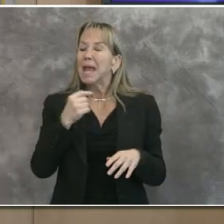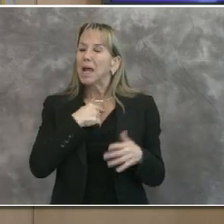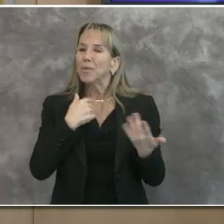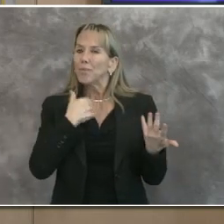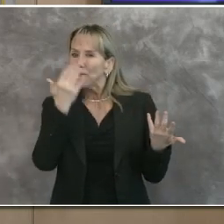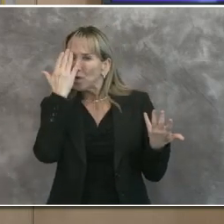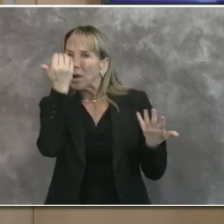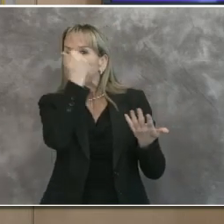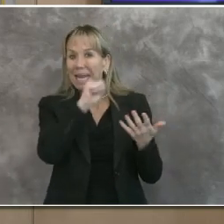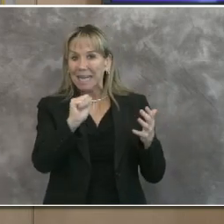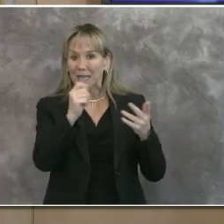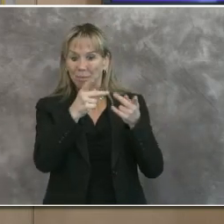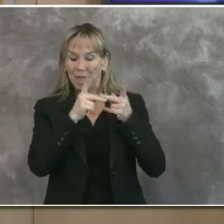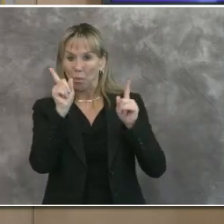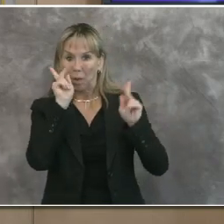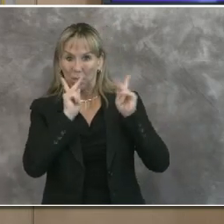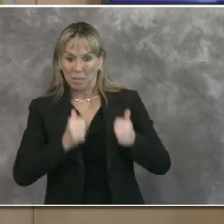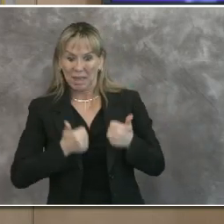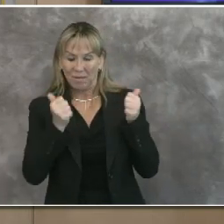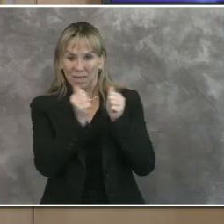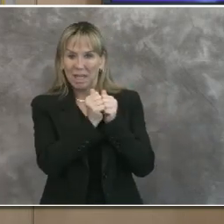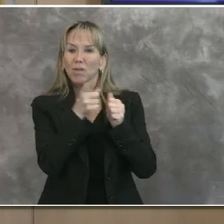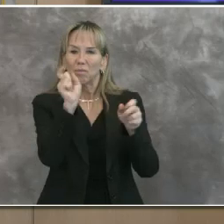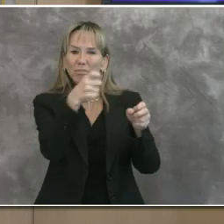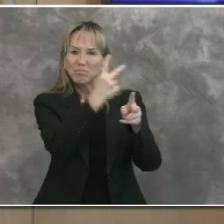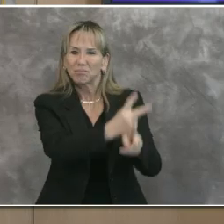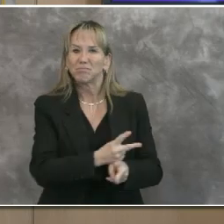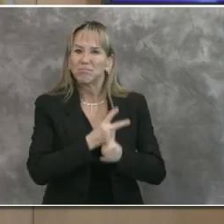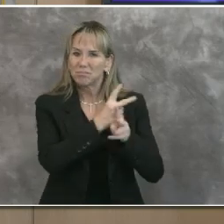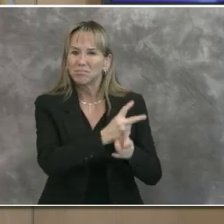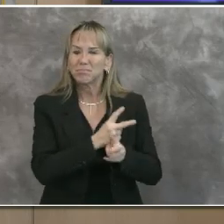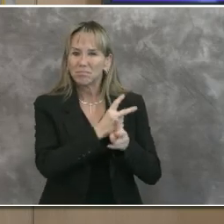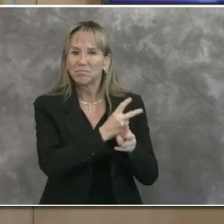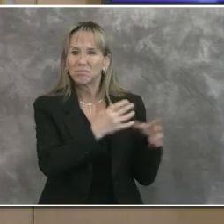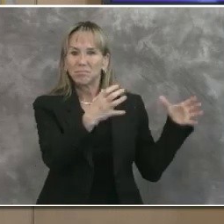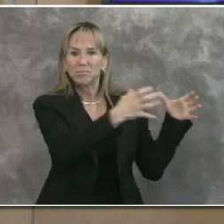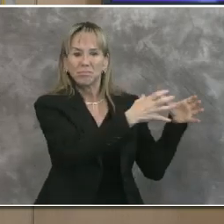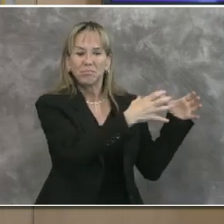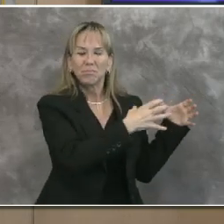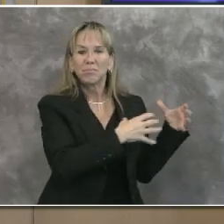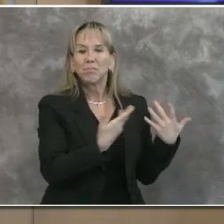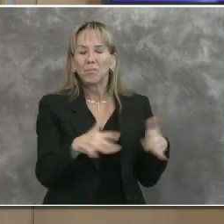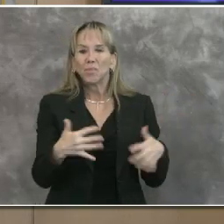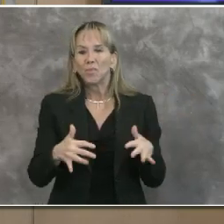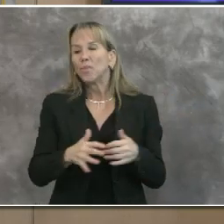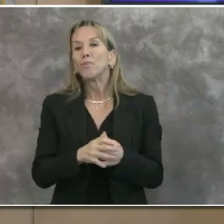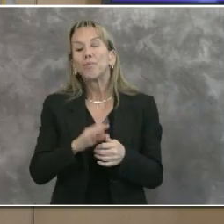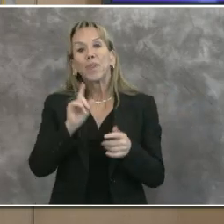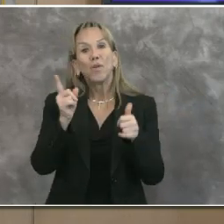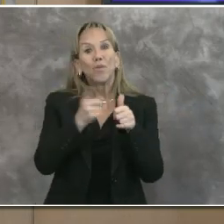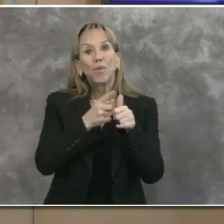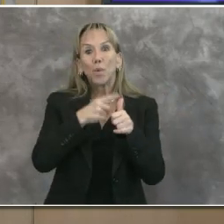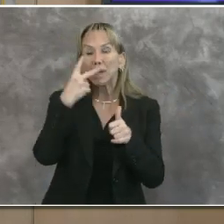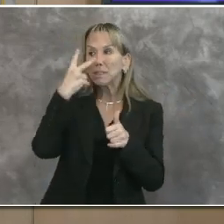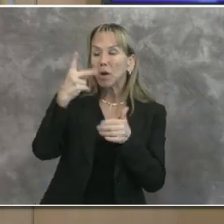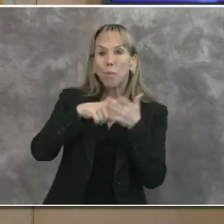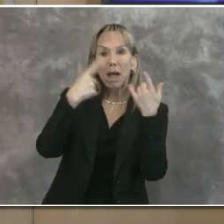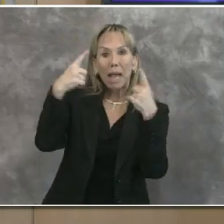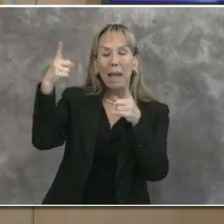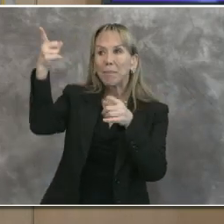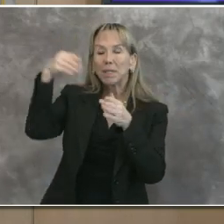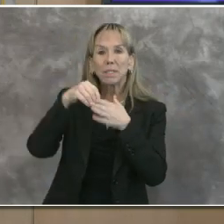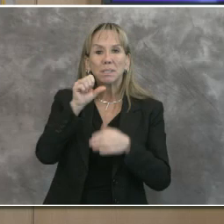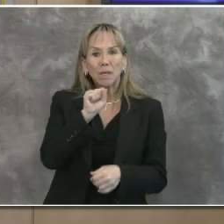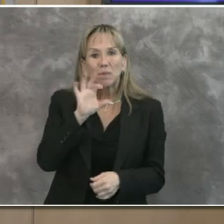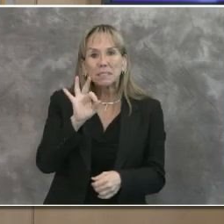in which you have to take great precautions. I think that there was tremendous concern when you saw the stories out of San Francisco,